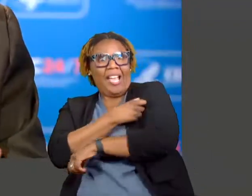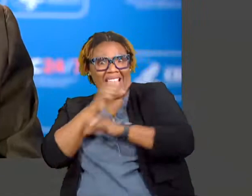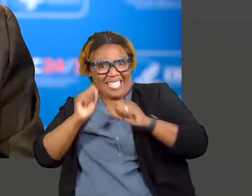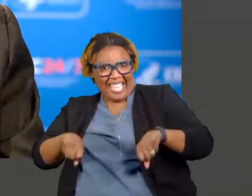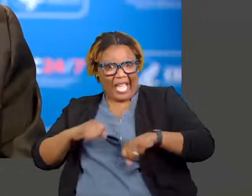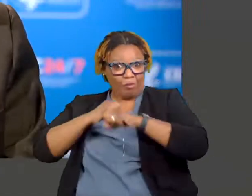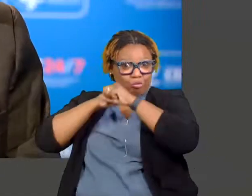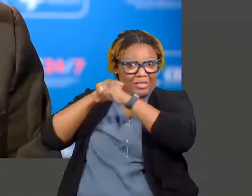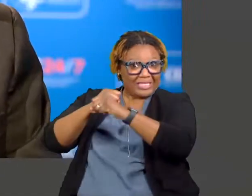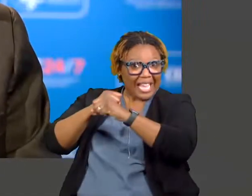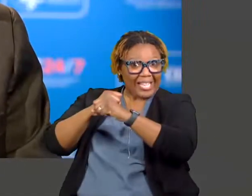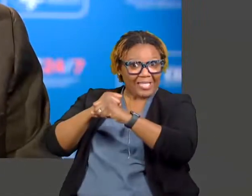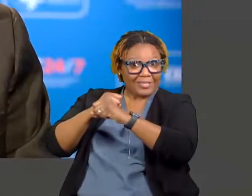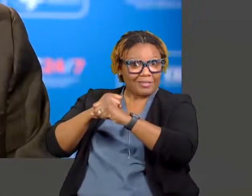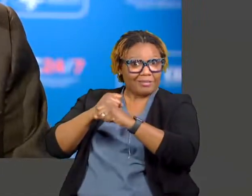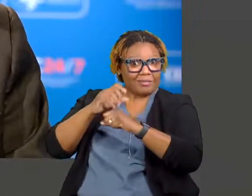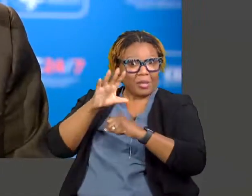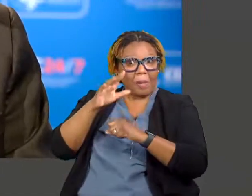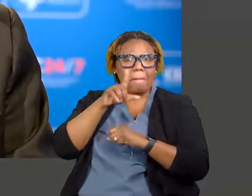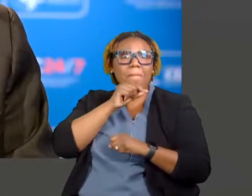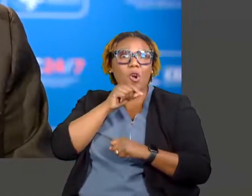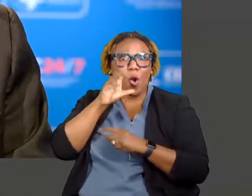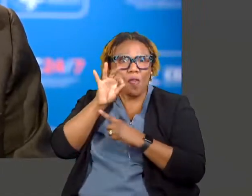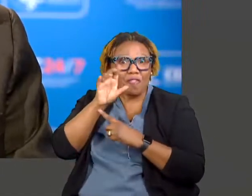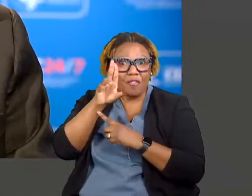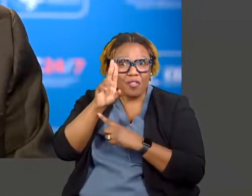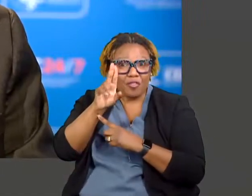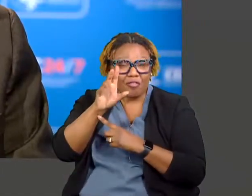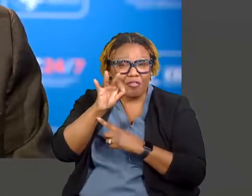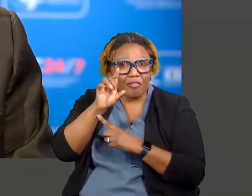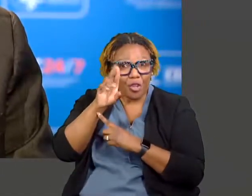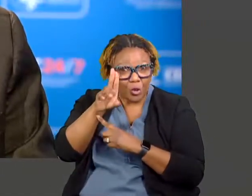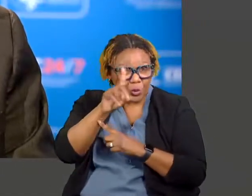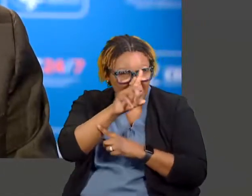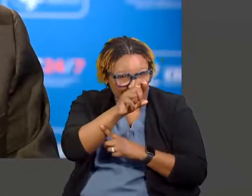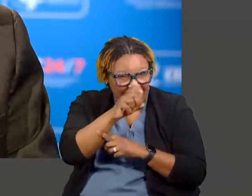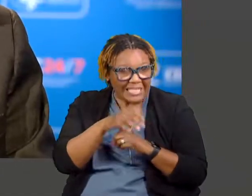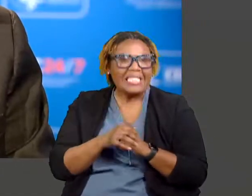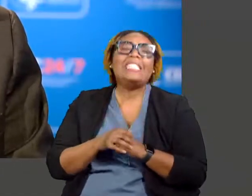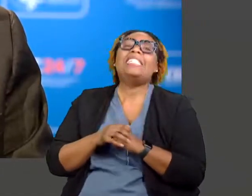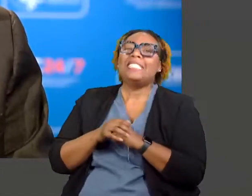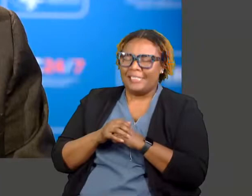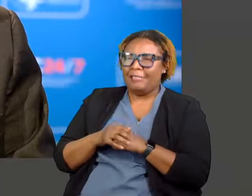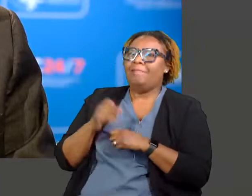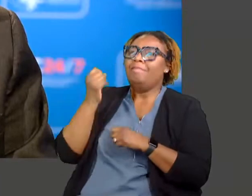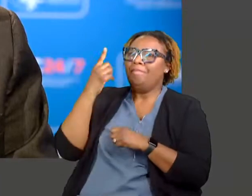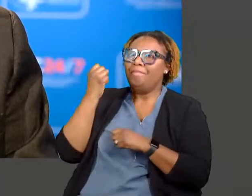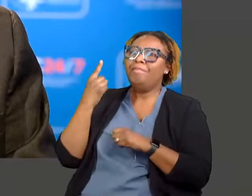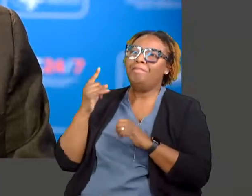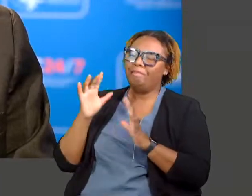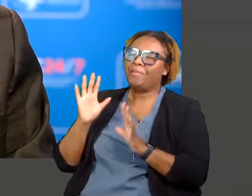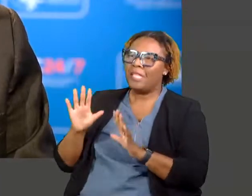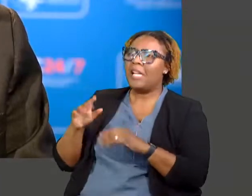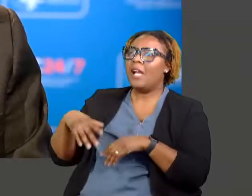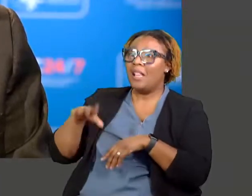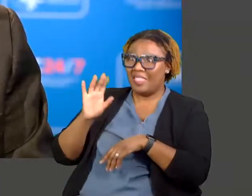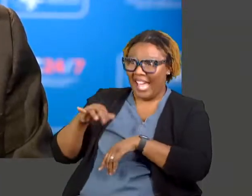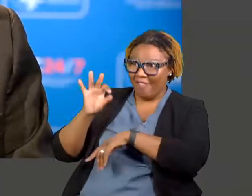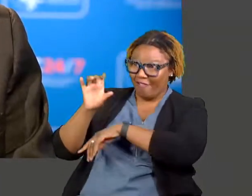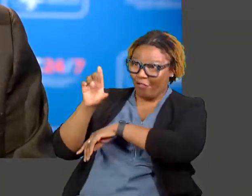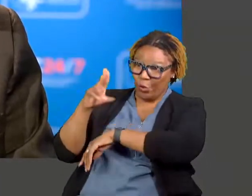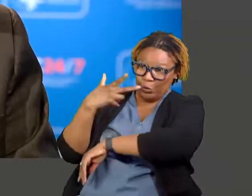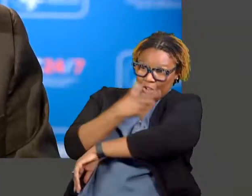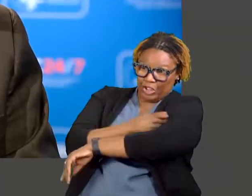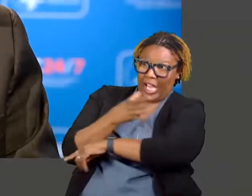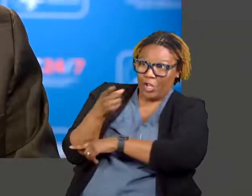One of the reasons we're focused on this is that, unfortunately, the flu shot that you maybe got late last fall or last winter doesn't do a great